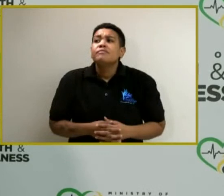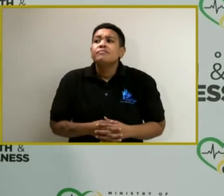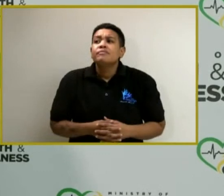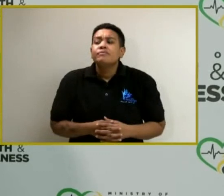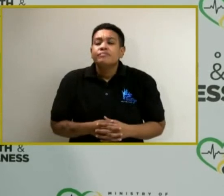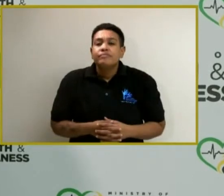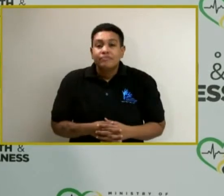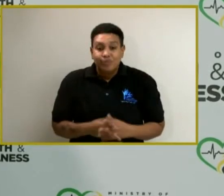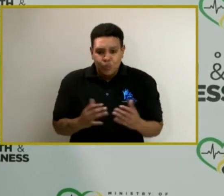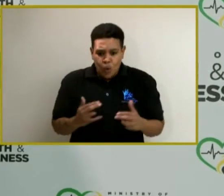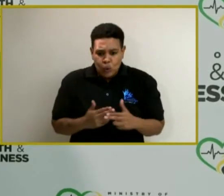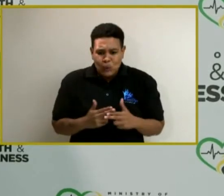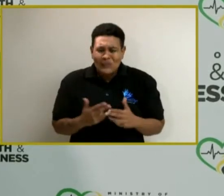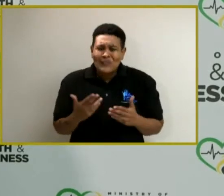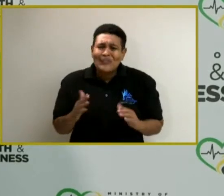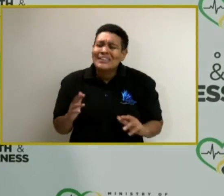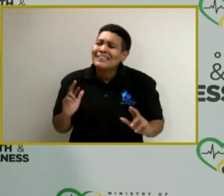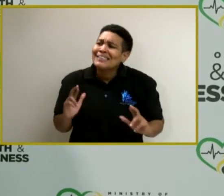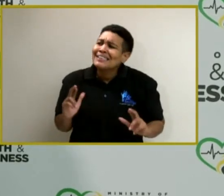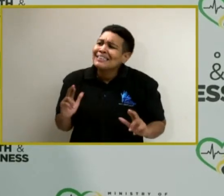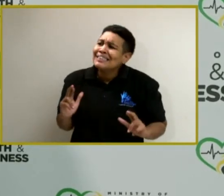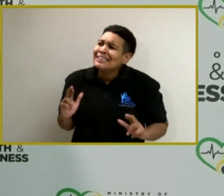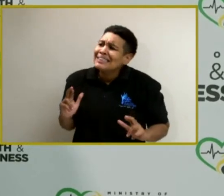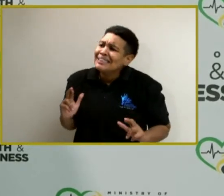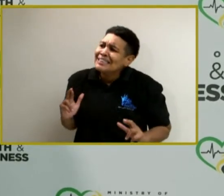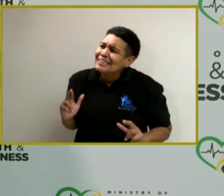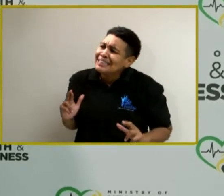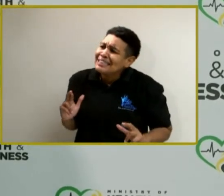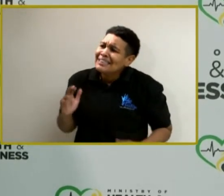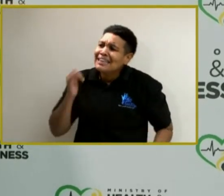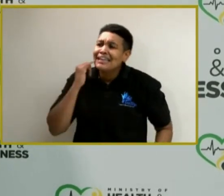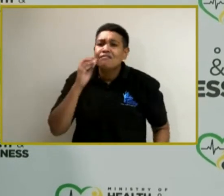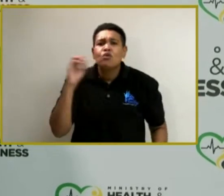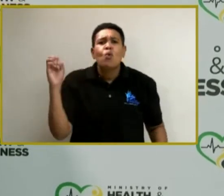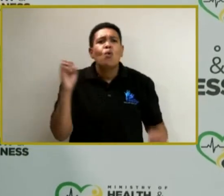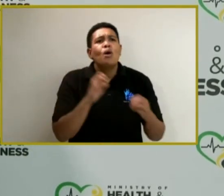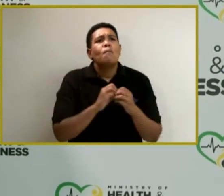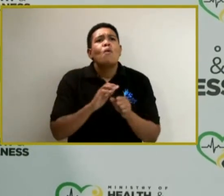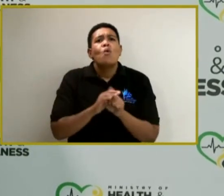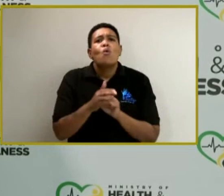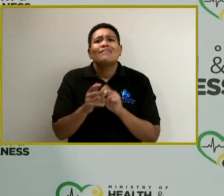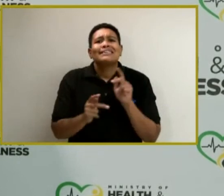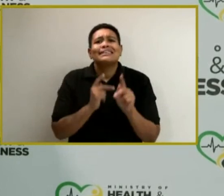beginning of the end, hopefully. If there's no significant variant strain, then I believe